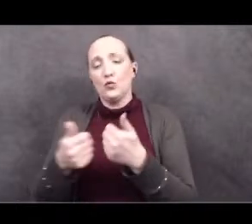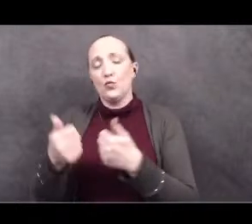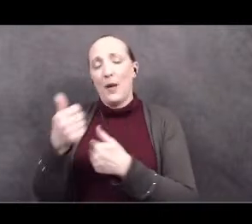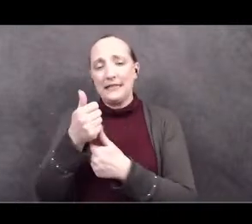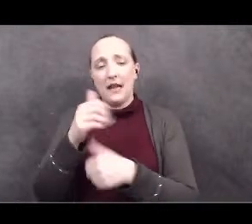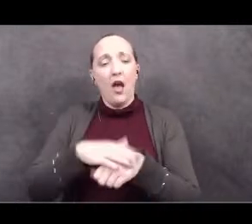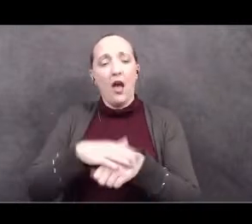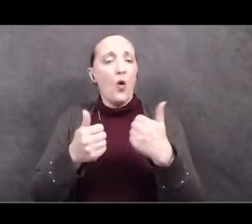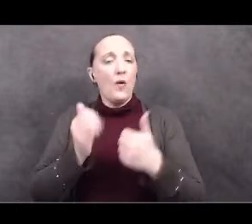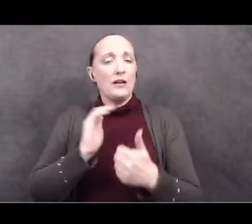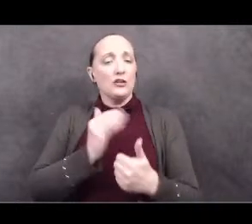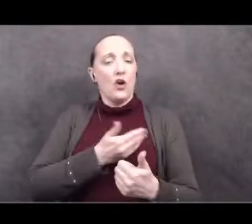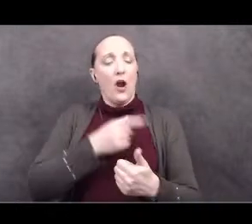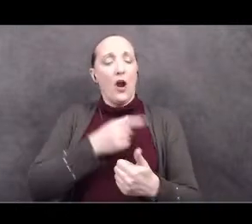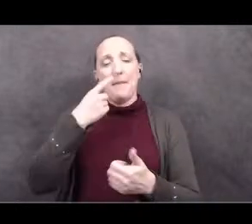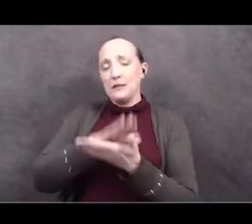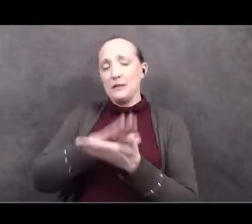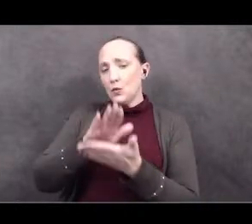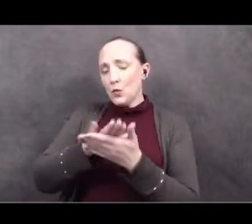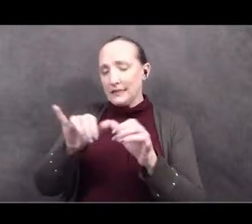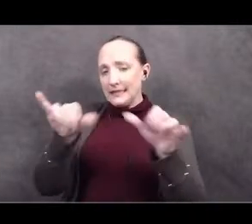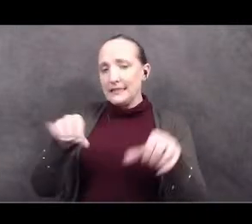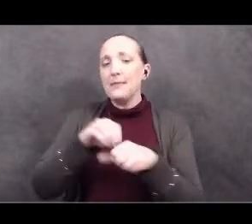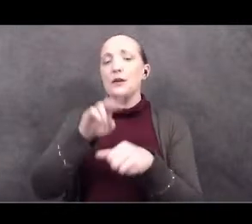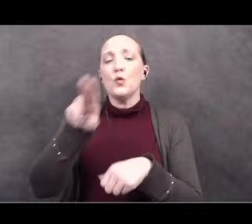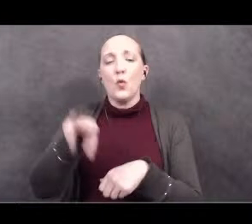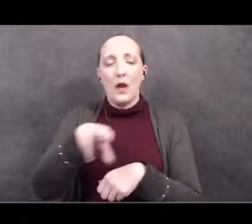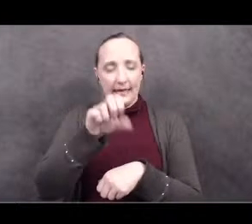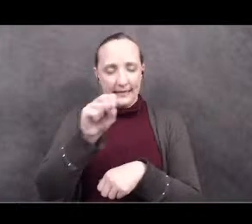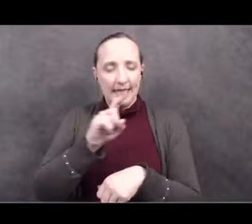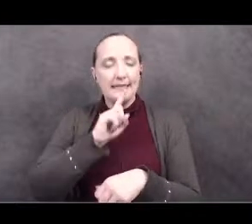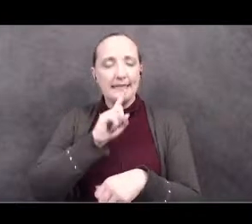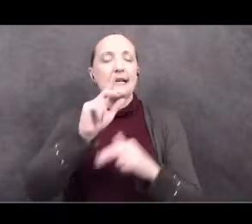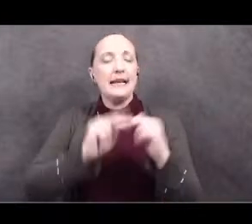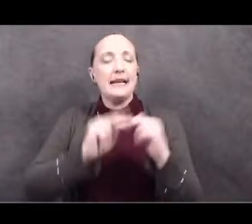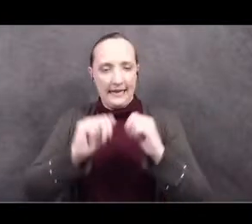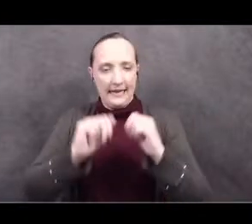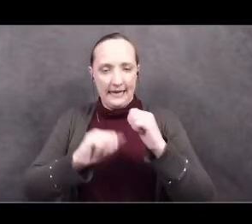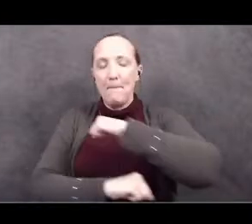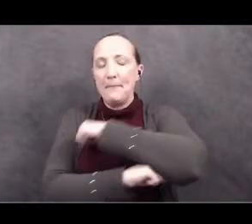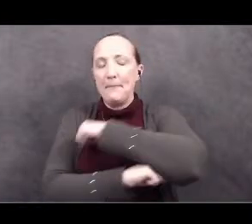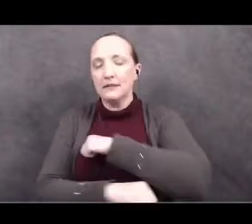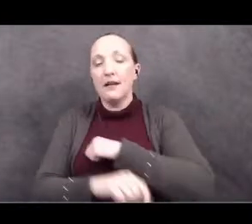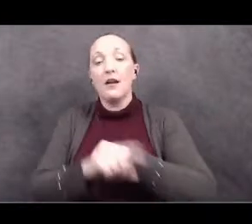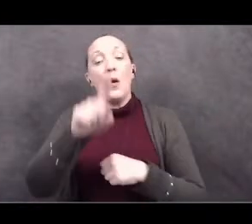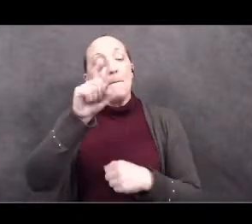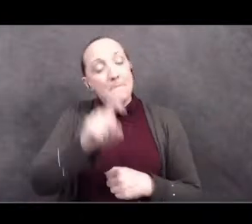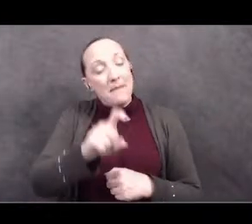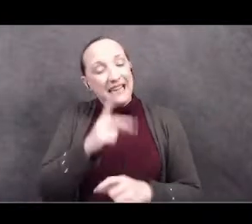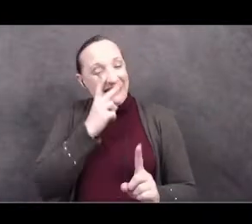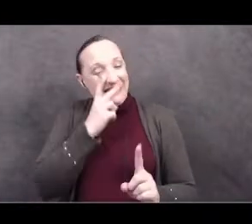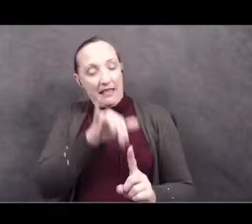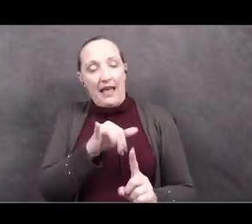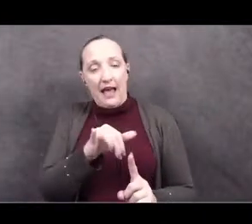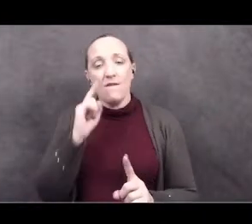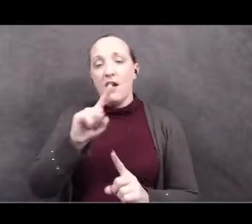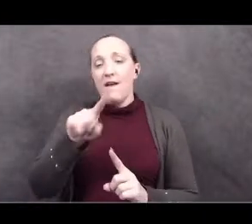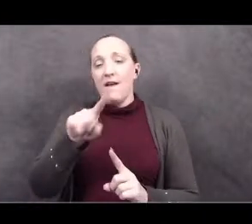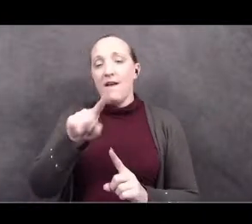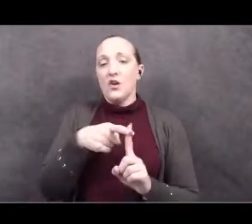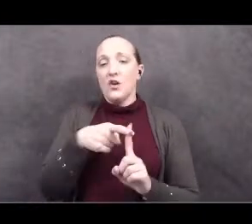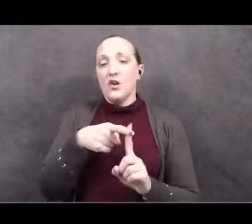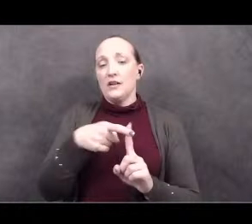system in the United States is built we must see this first Black History Month post cjusd Collective policy